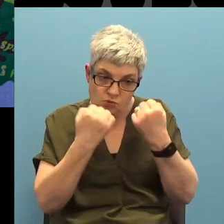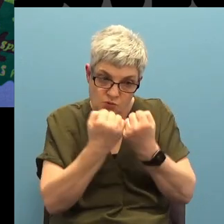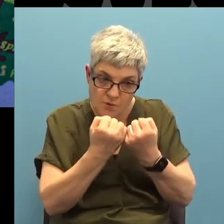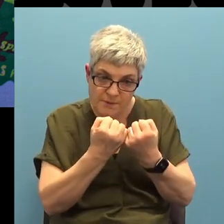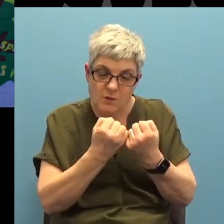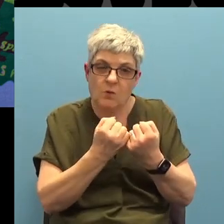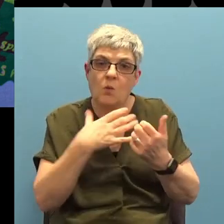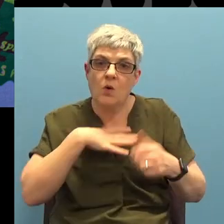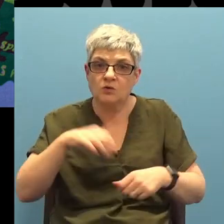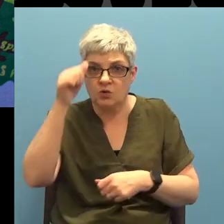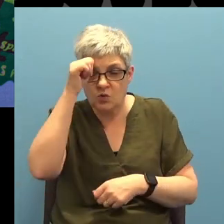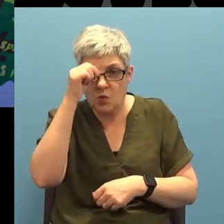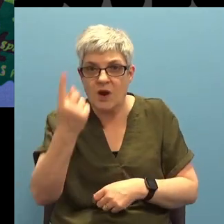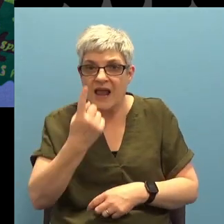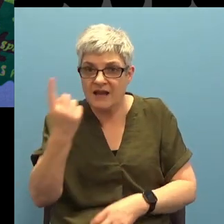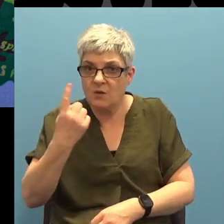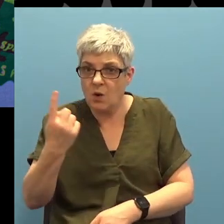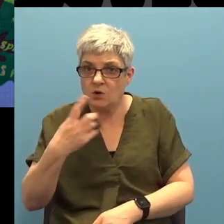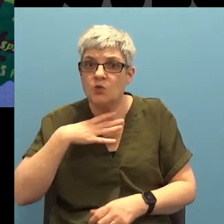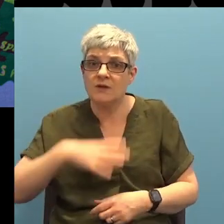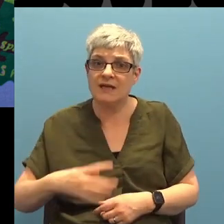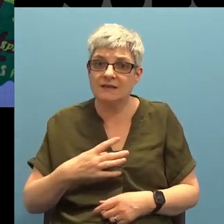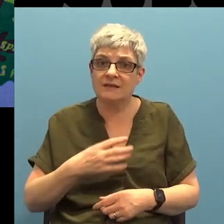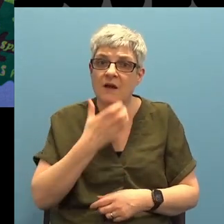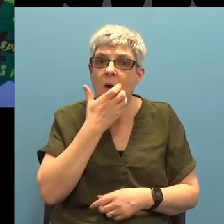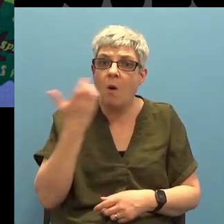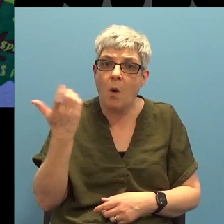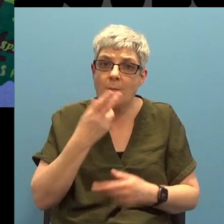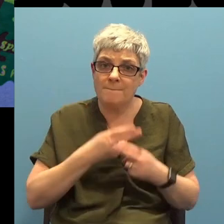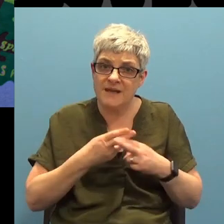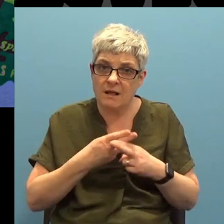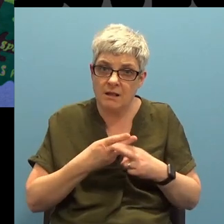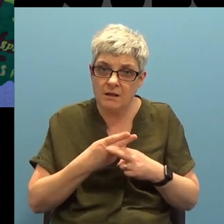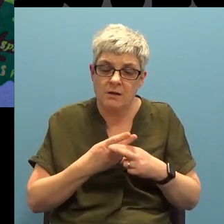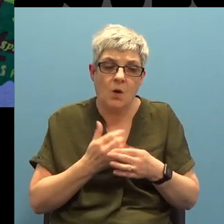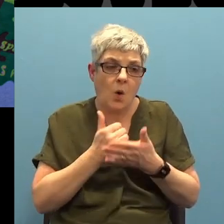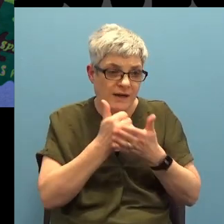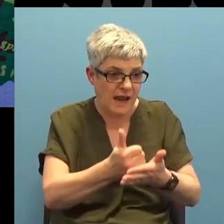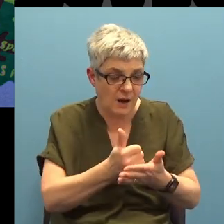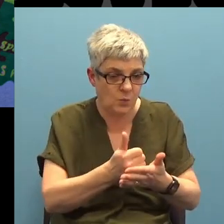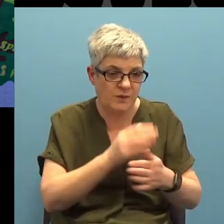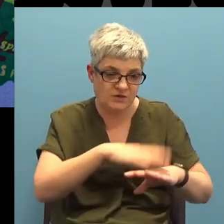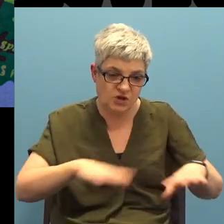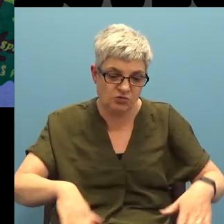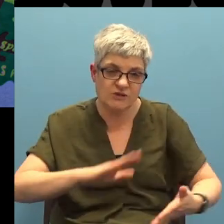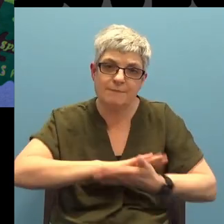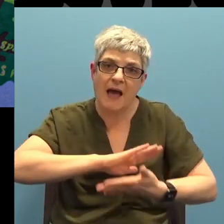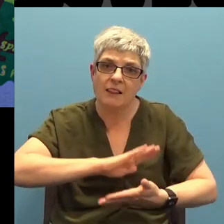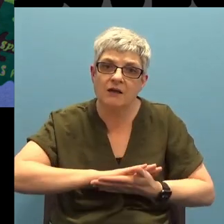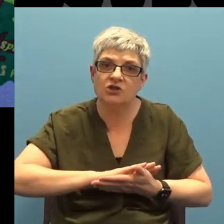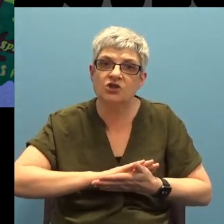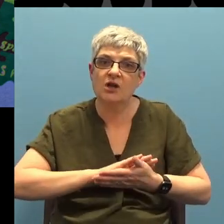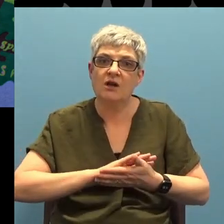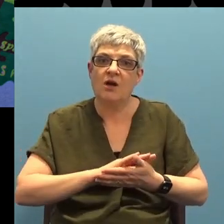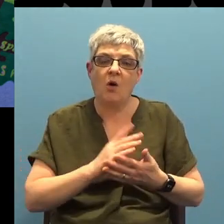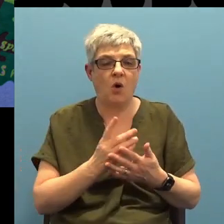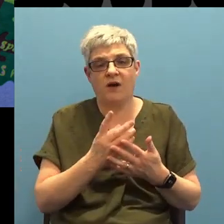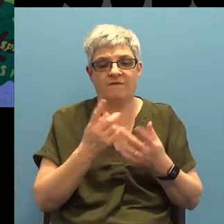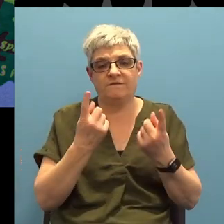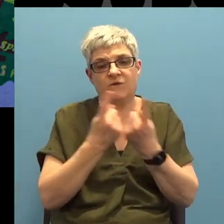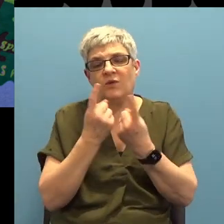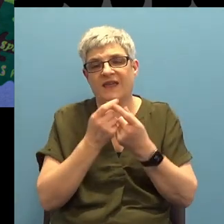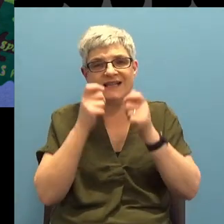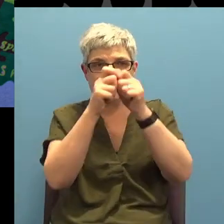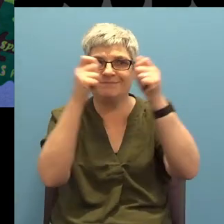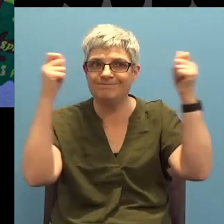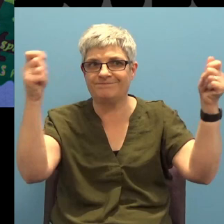anyone who is in need of a hot meal, or help with any children's packed lunches, or putting a few extra things in the kitchen cupboard where